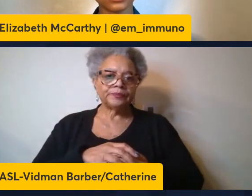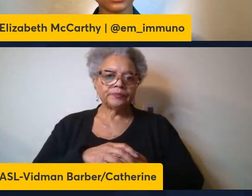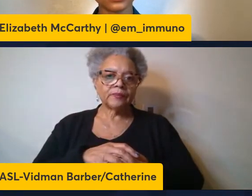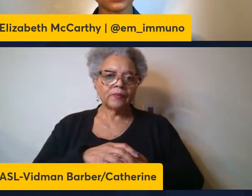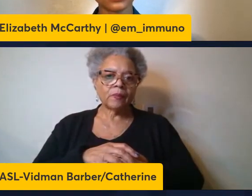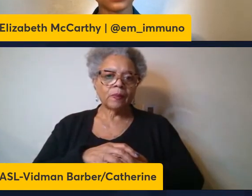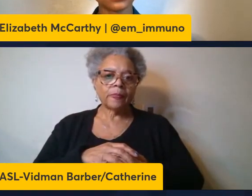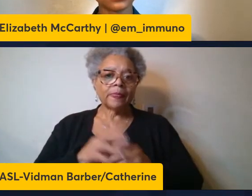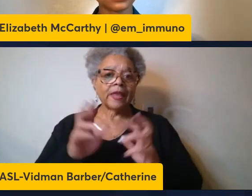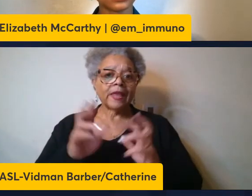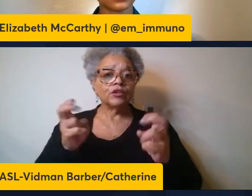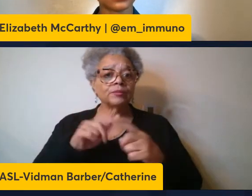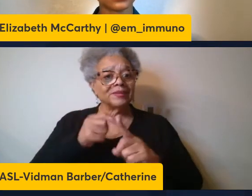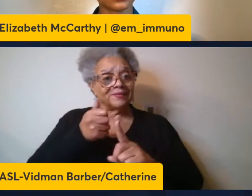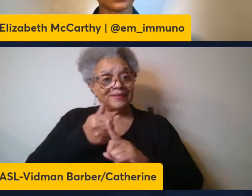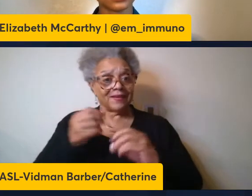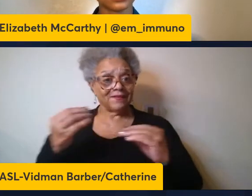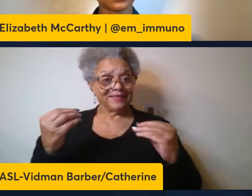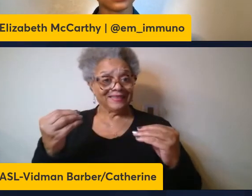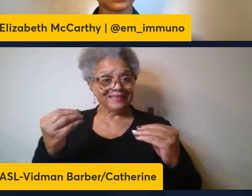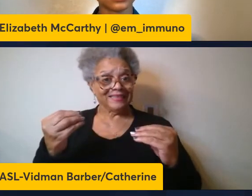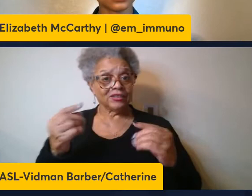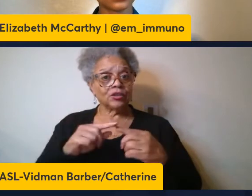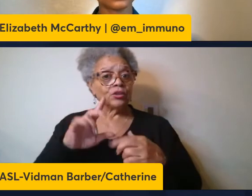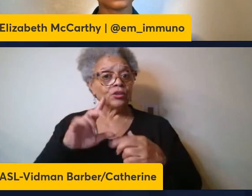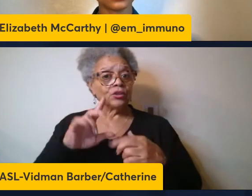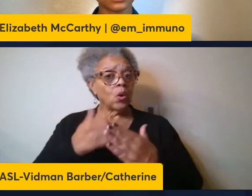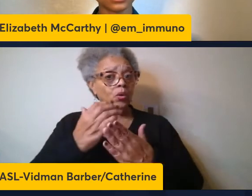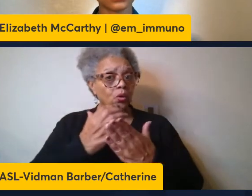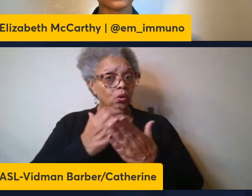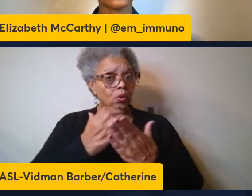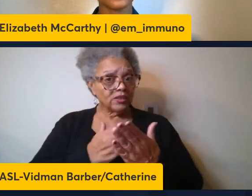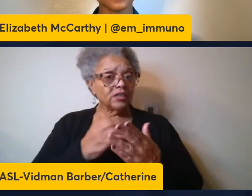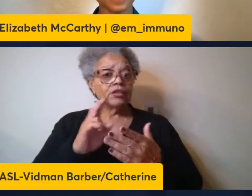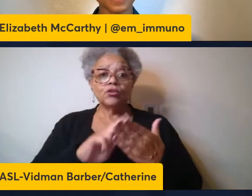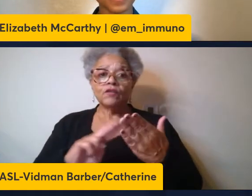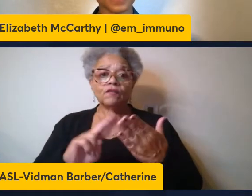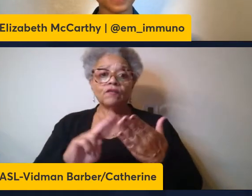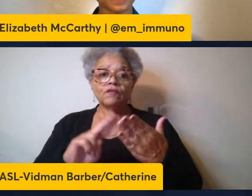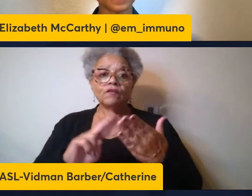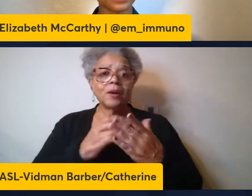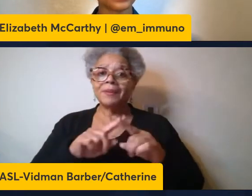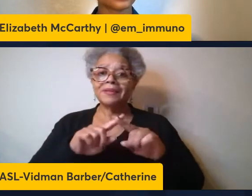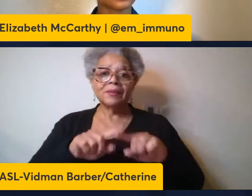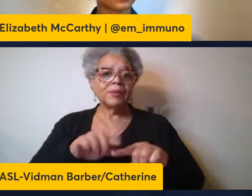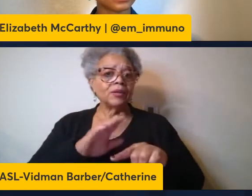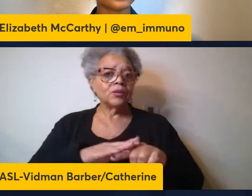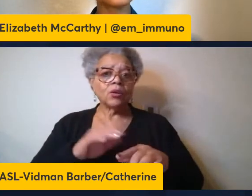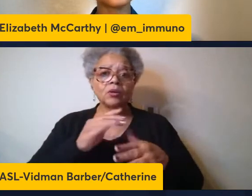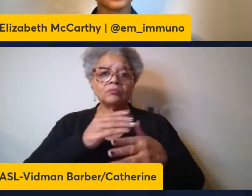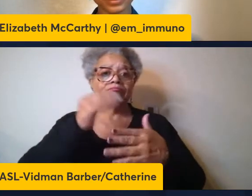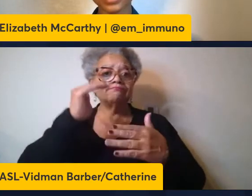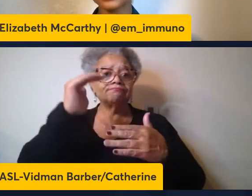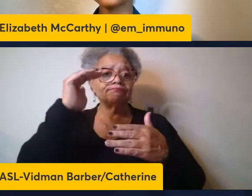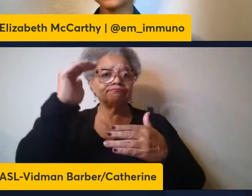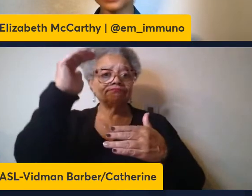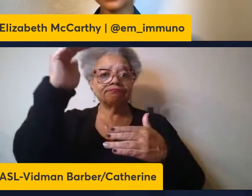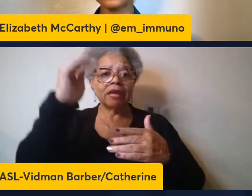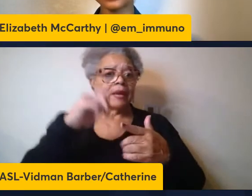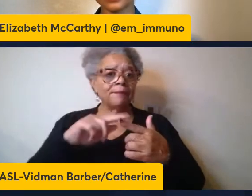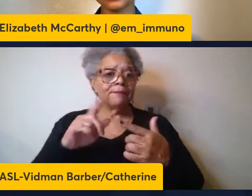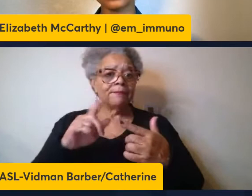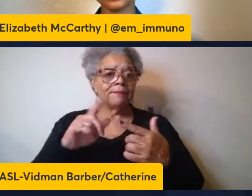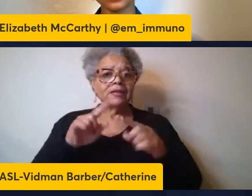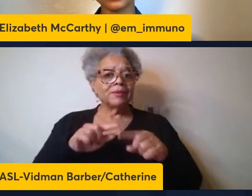in terms of self-teaching, you can do all of the courses and the three theoretical courses that you want, but depending on your brain, it just might not land in it, just might not click as to